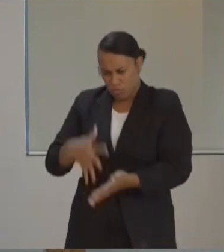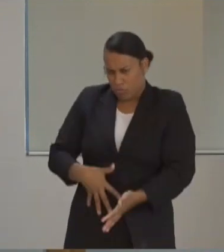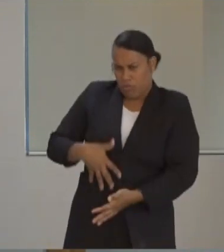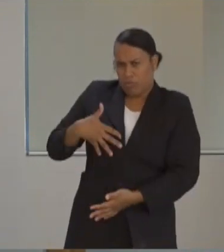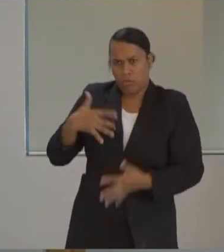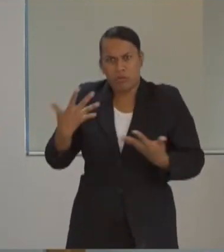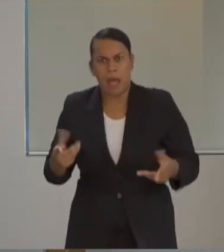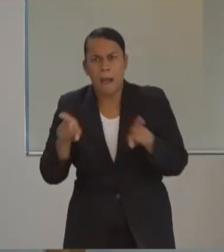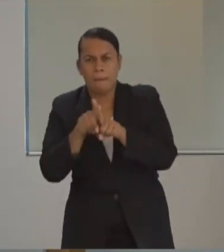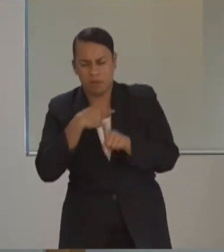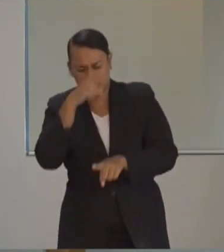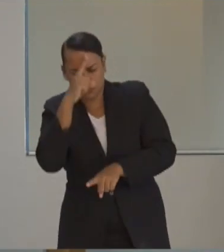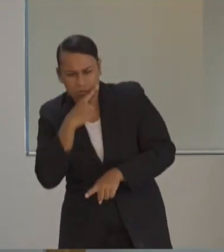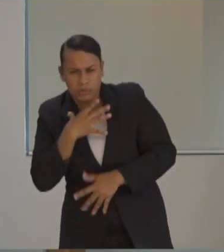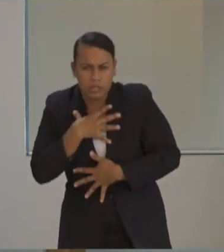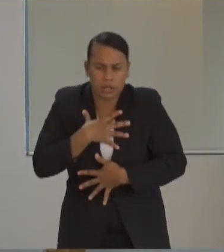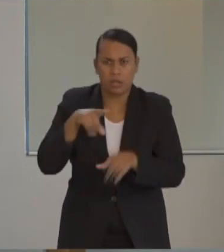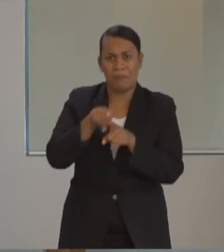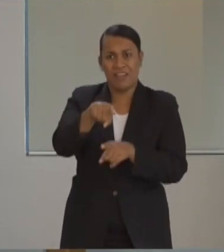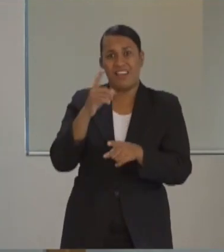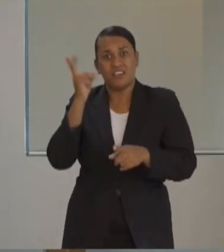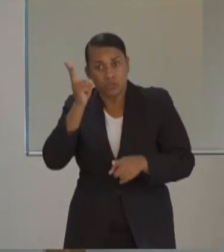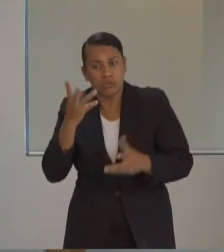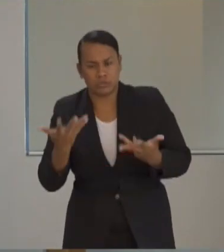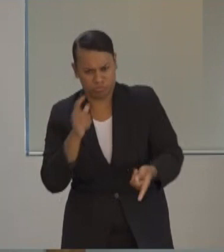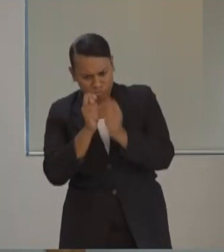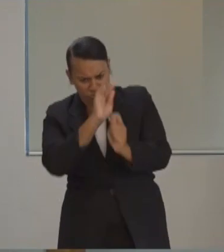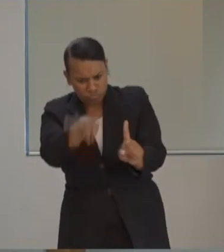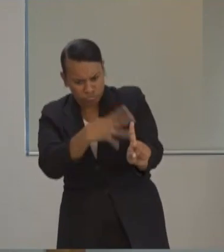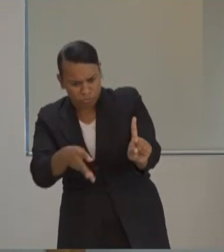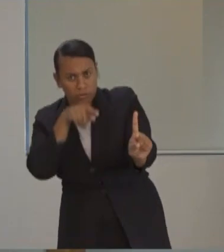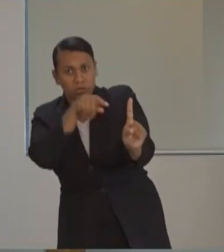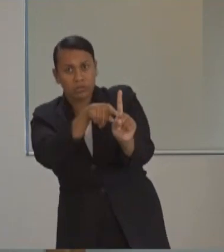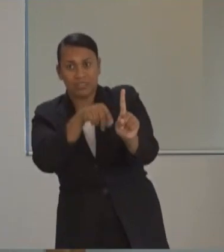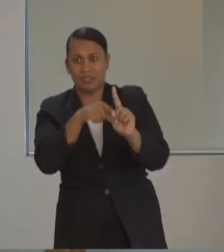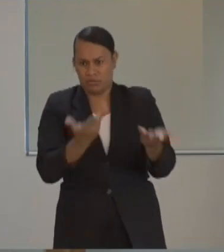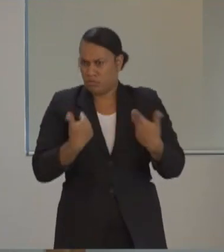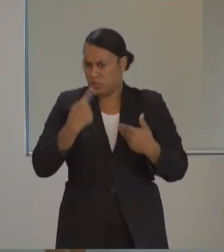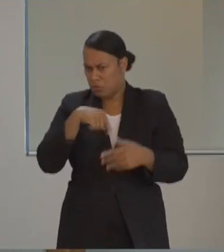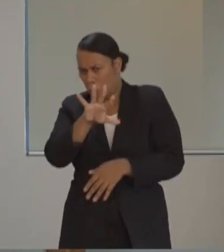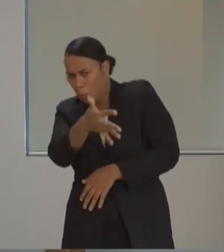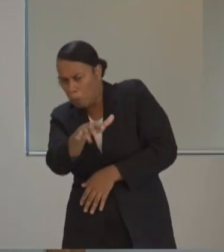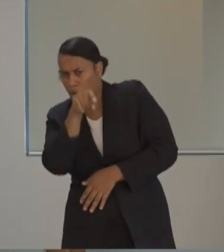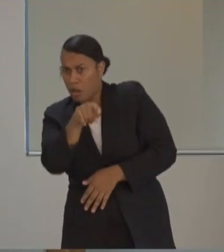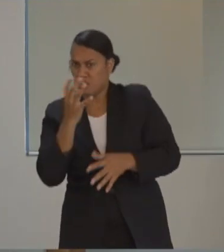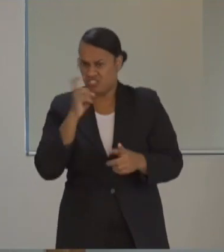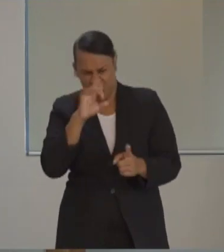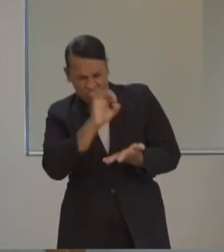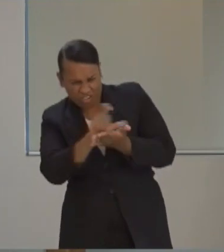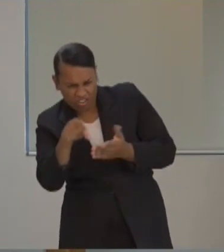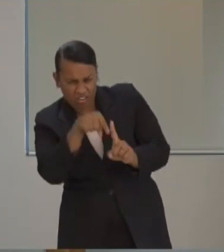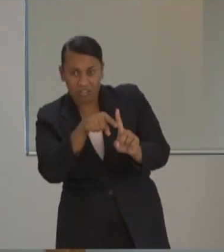She was then tested, giving us a soft positive result. The results of our tests make it